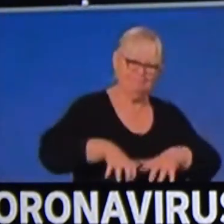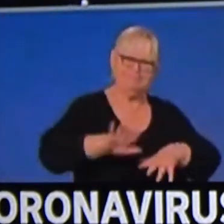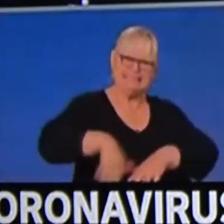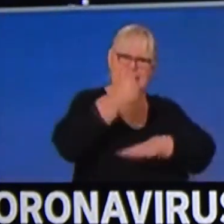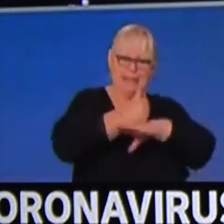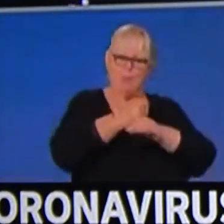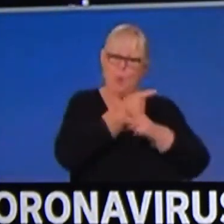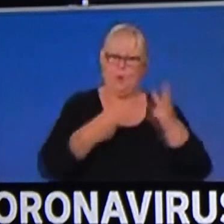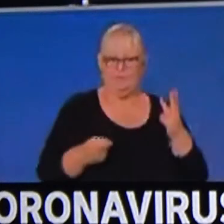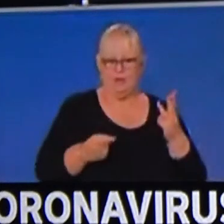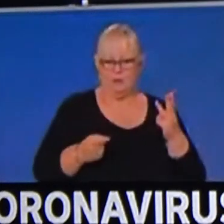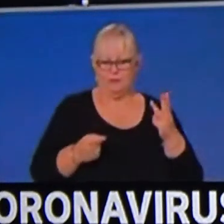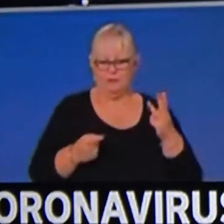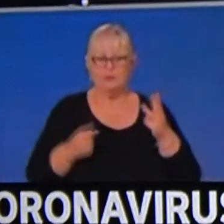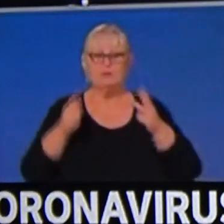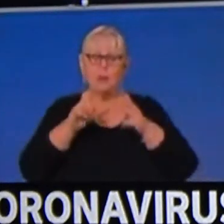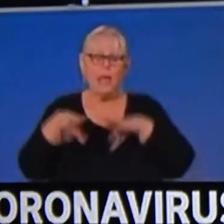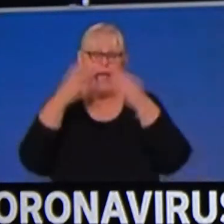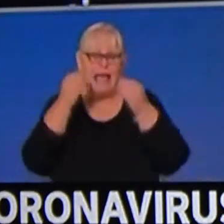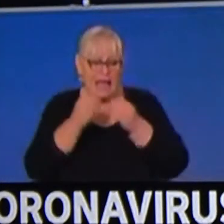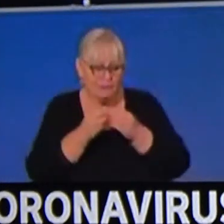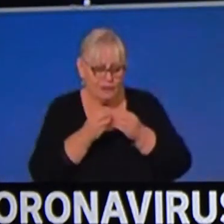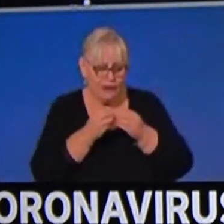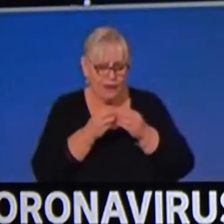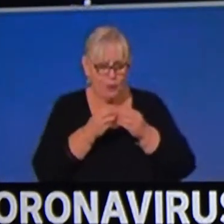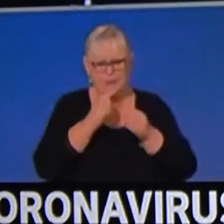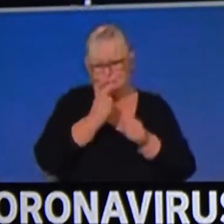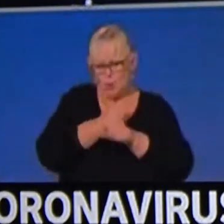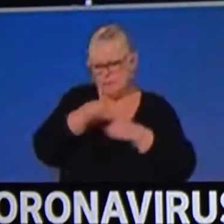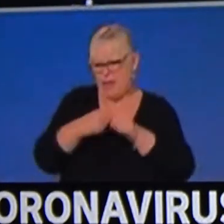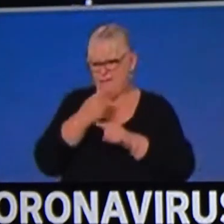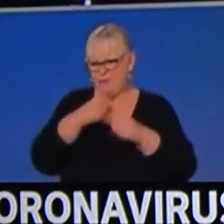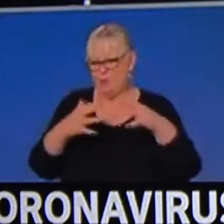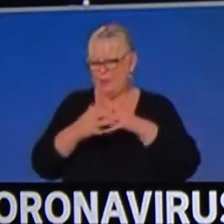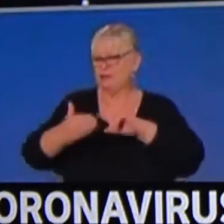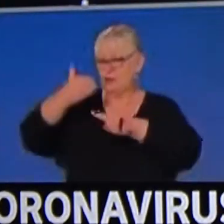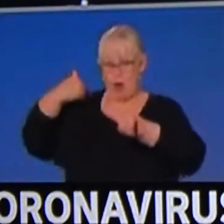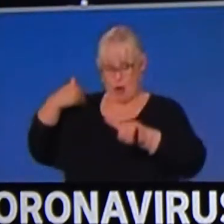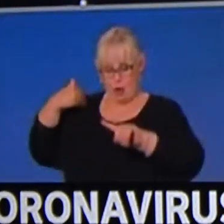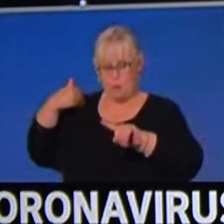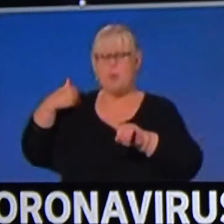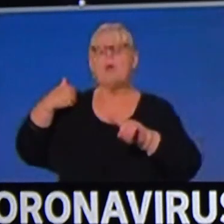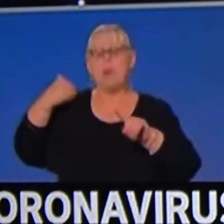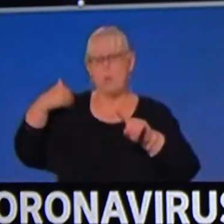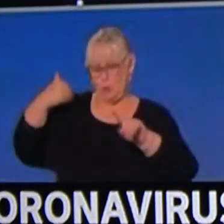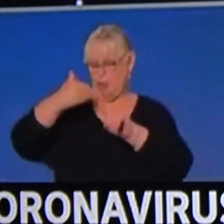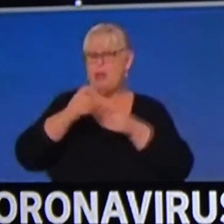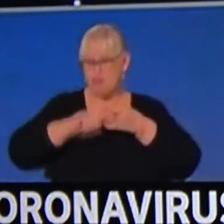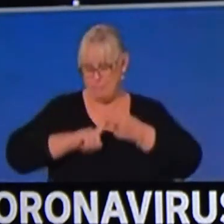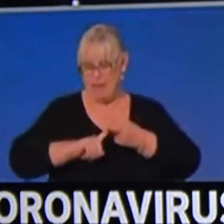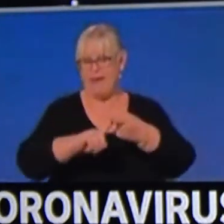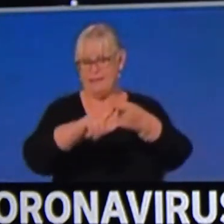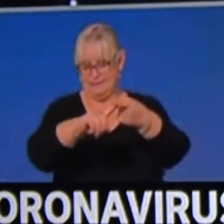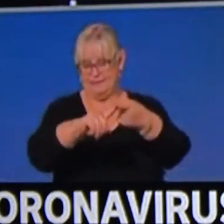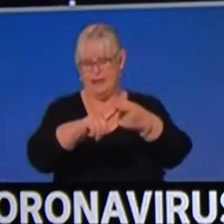baseline restrictions that have been set some weeks ago will remain in place until we're able to